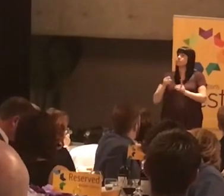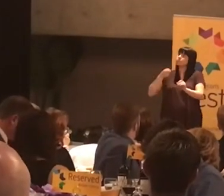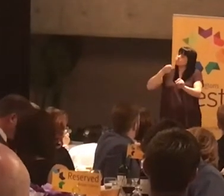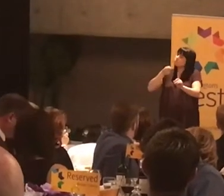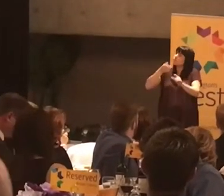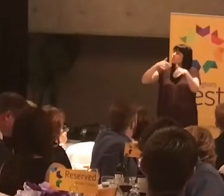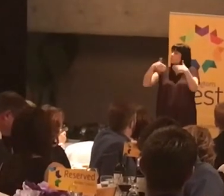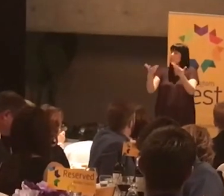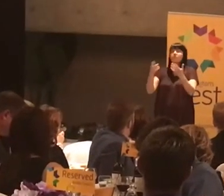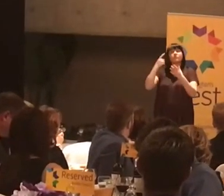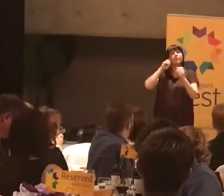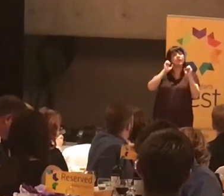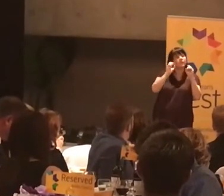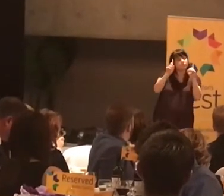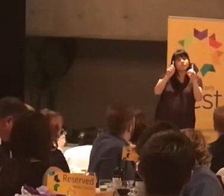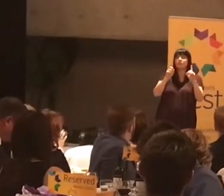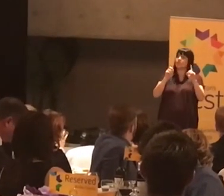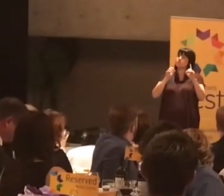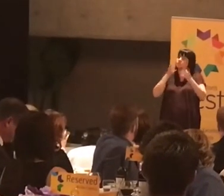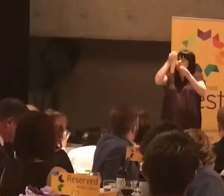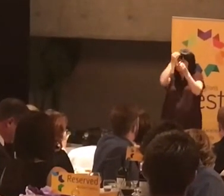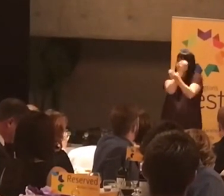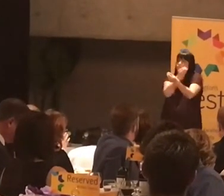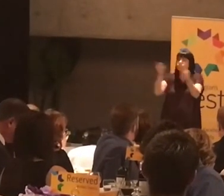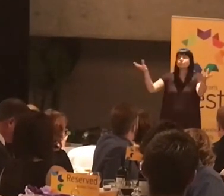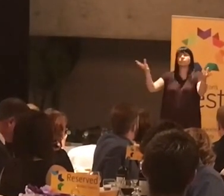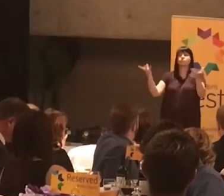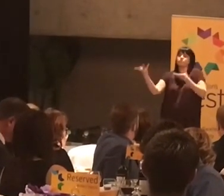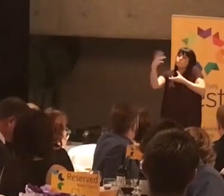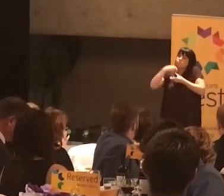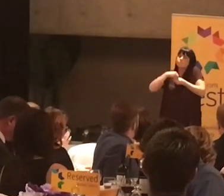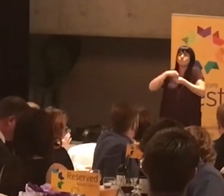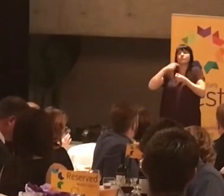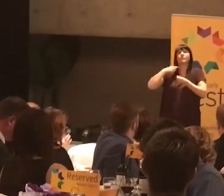inform, and engage all of us on heritage matters throughout the city.